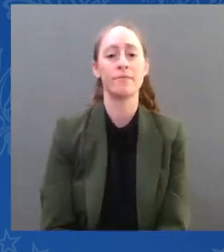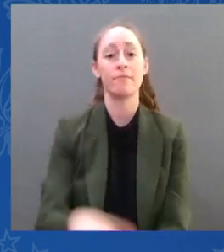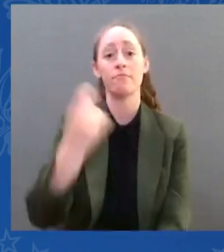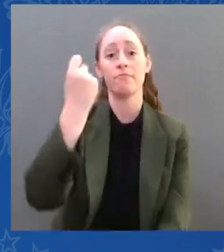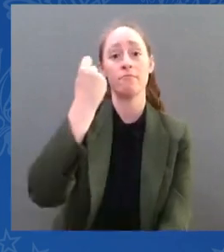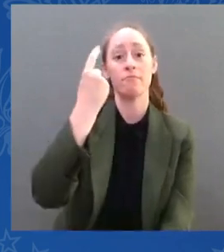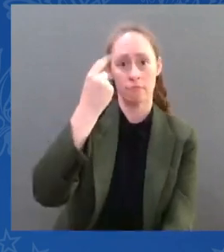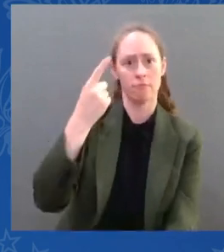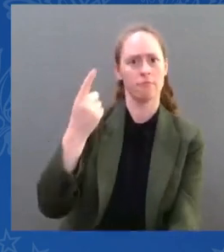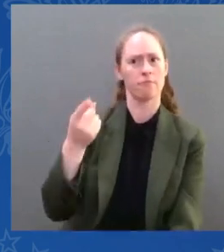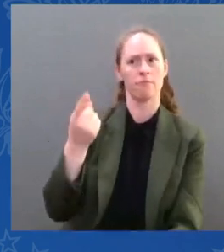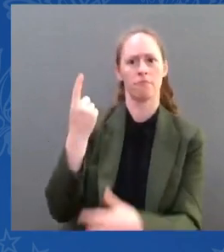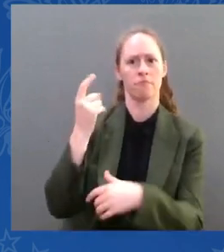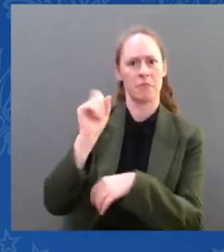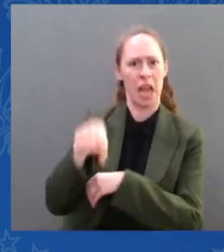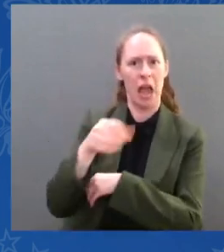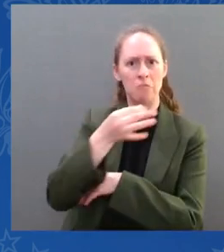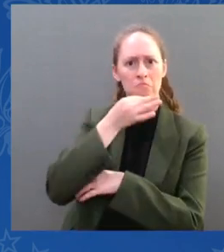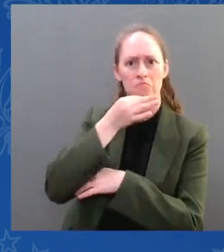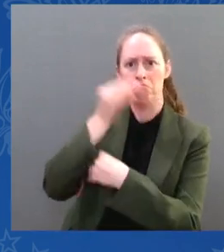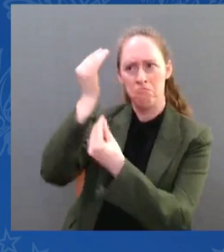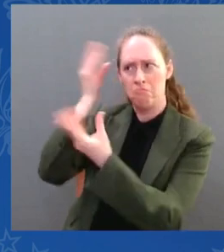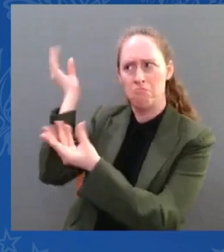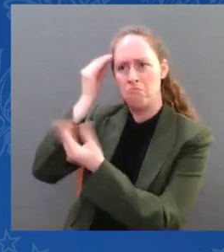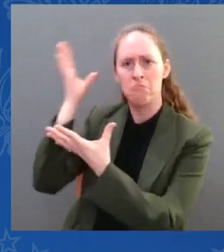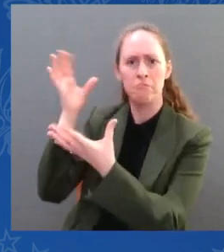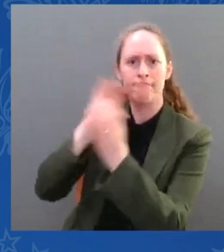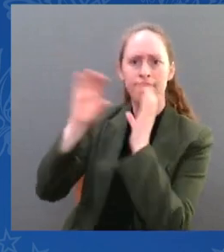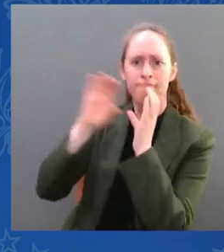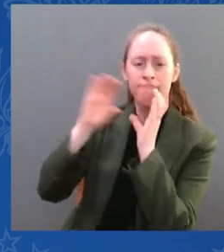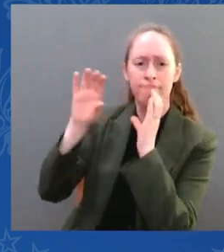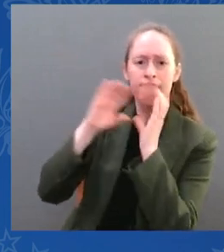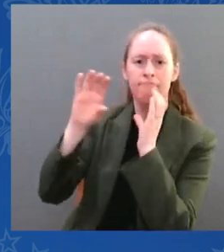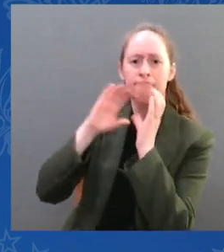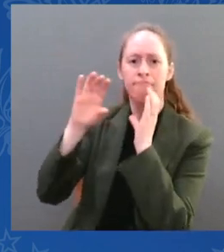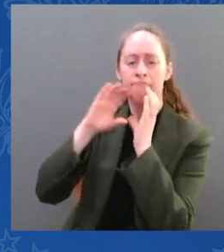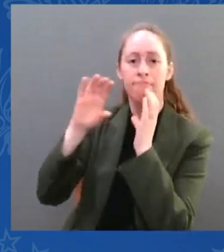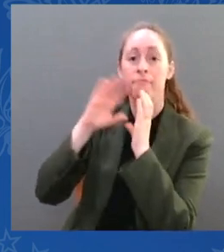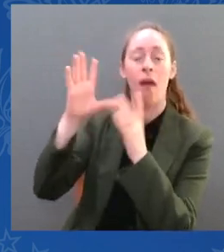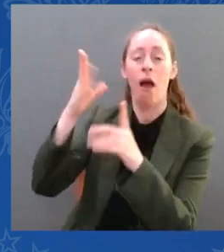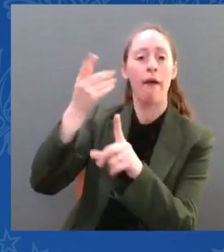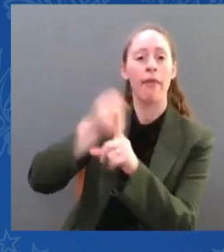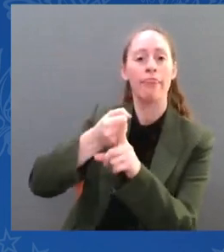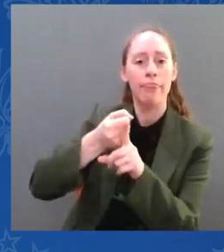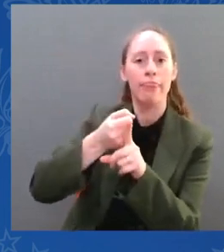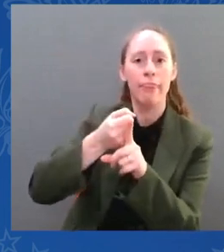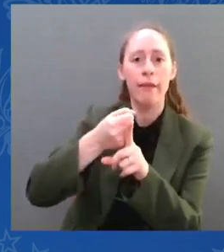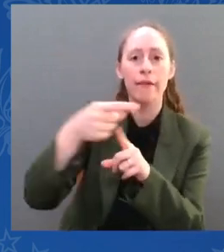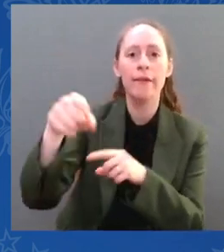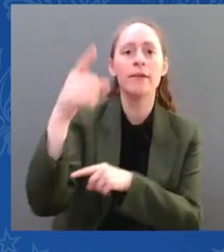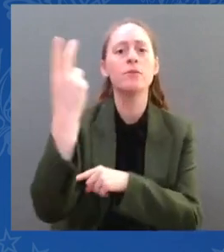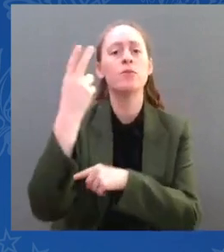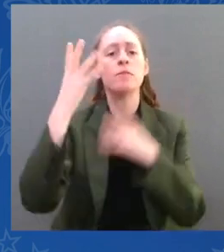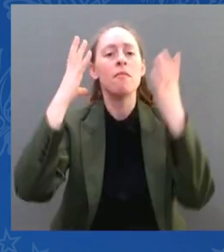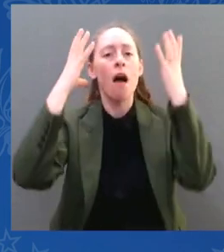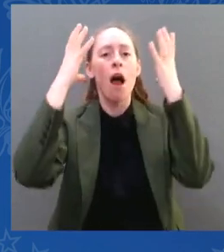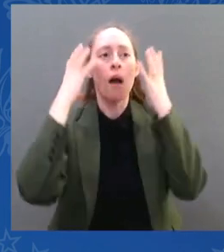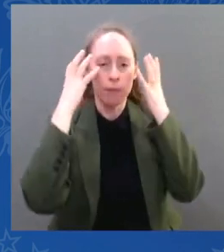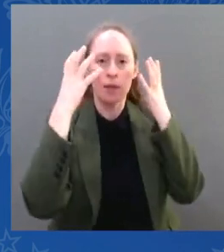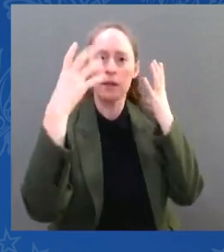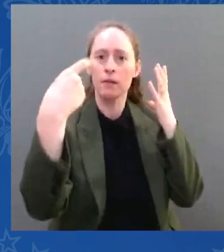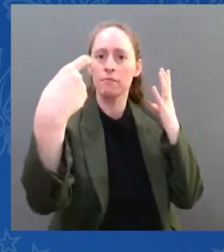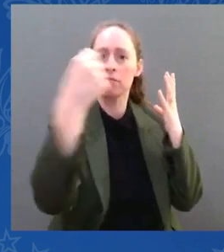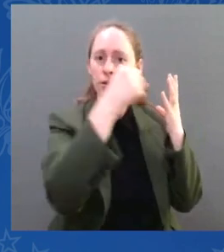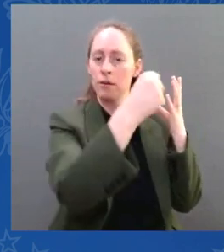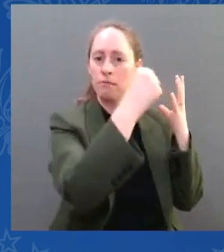ran to retrieve an M60 machine gun and ammo off the helicopter that had been downed in a flight to keep firing